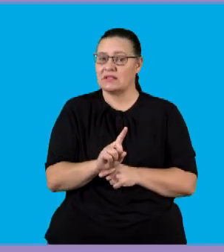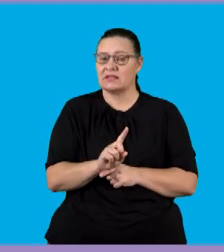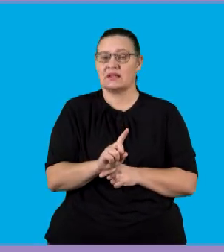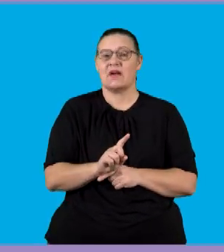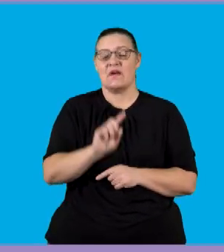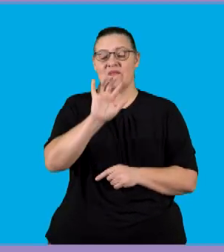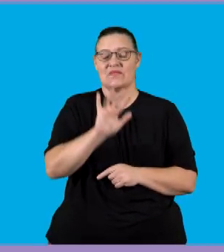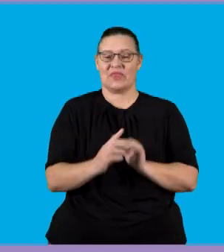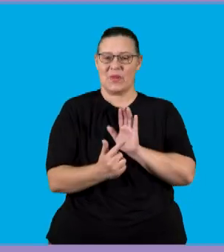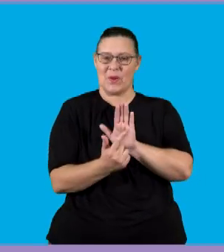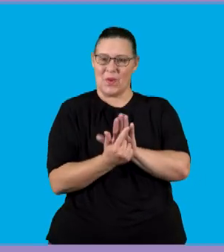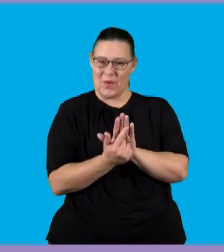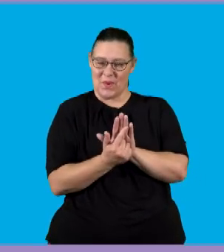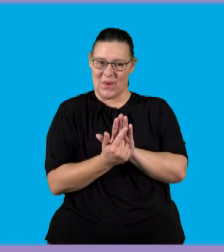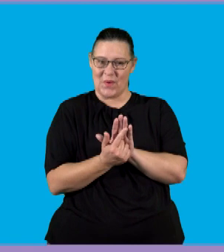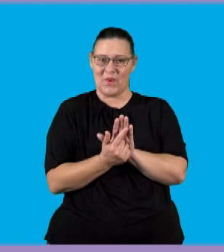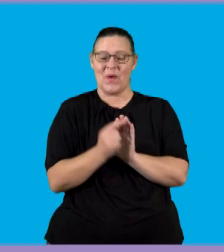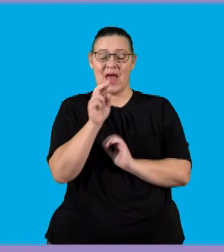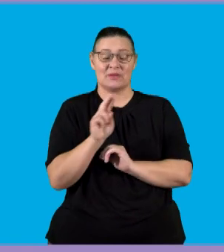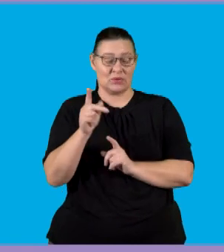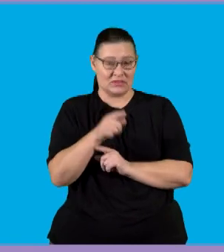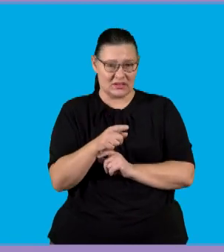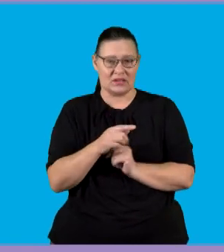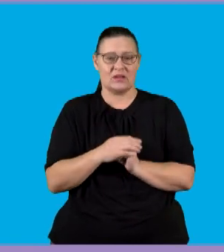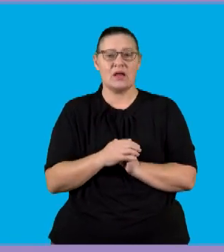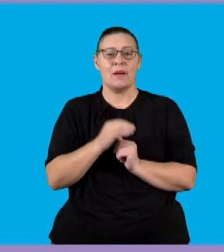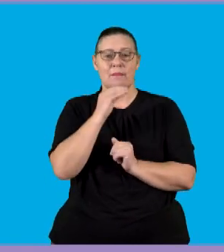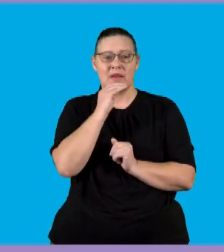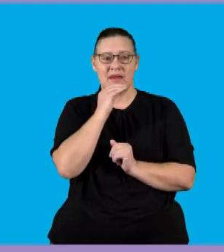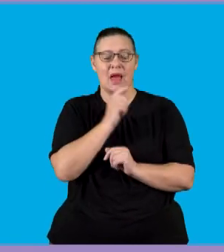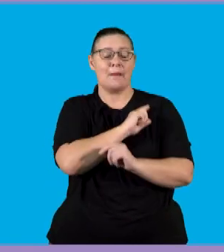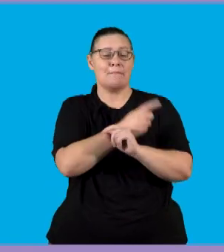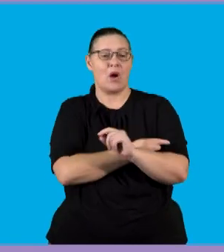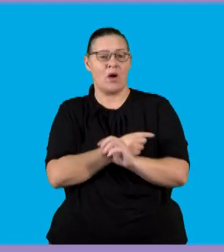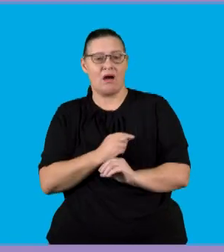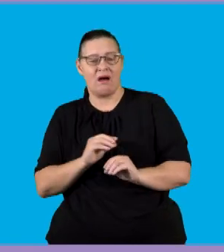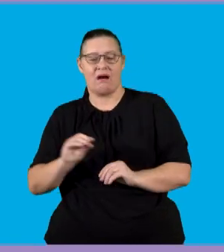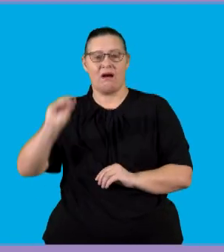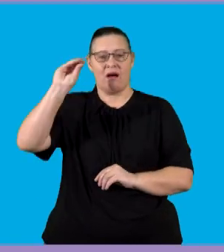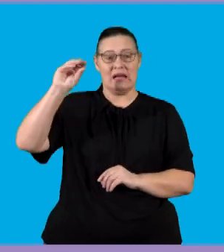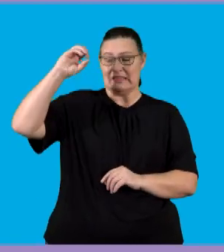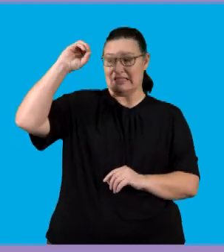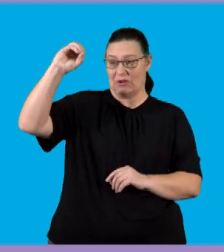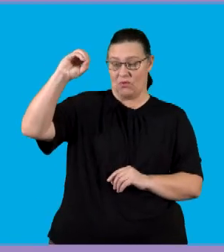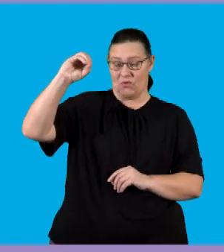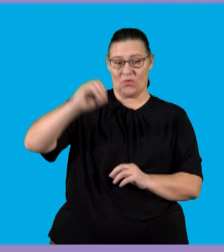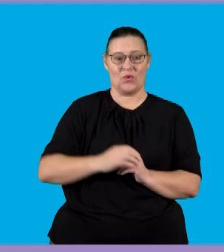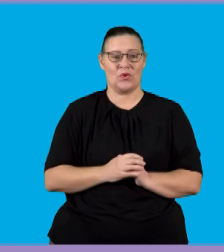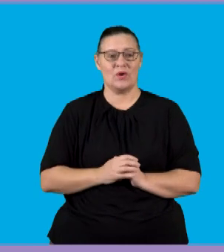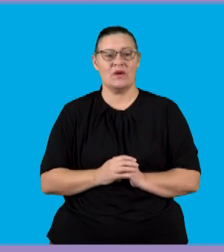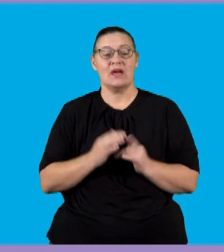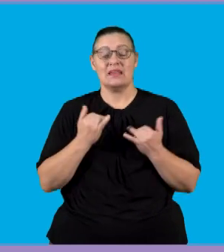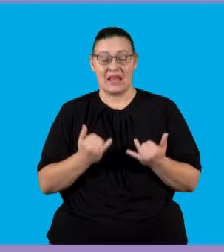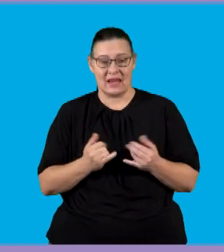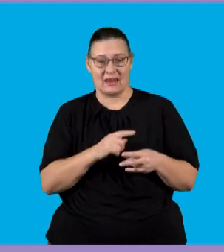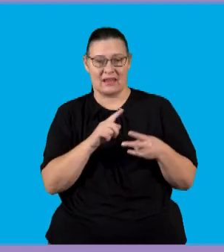on the fifth exponent law, which is raising a power to an exponent 0. Then